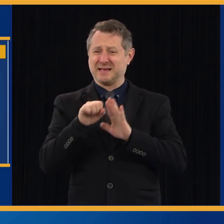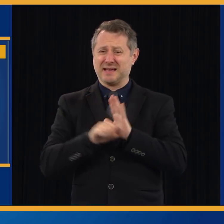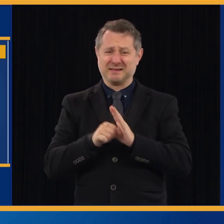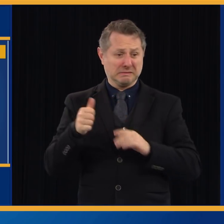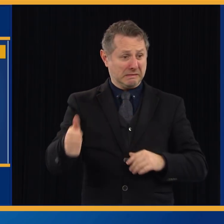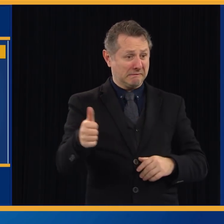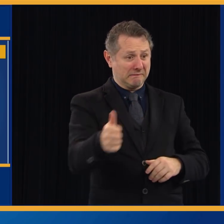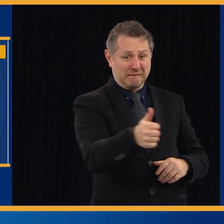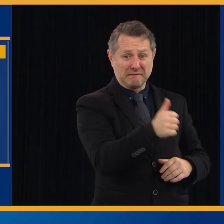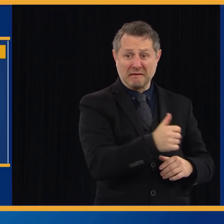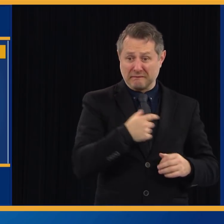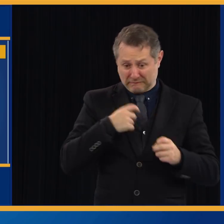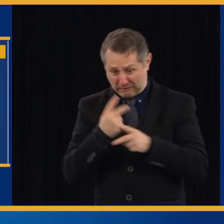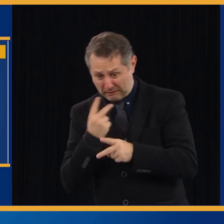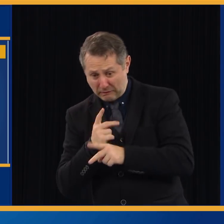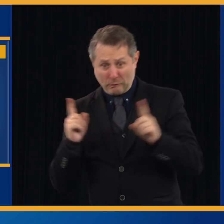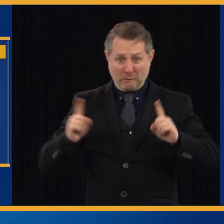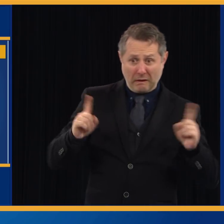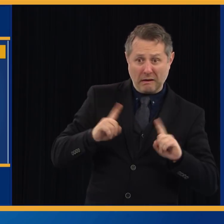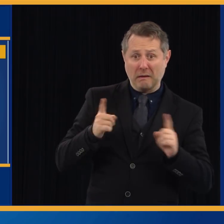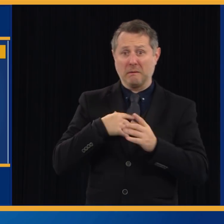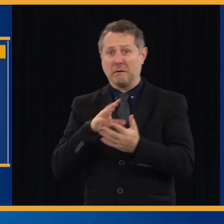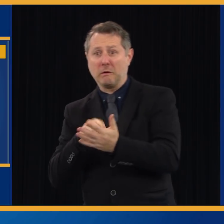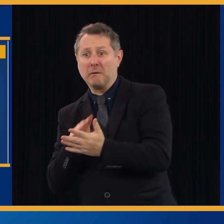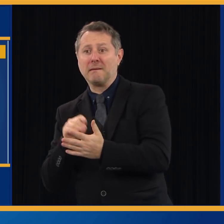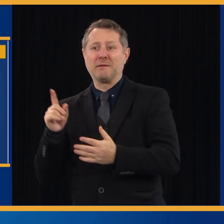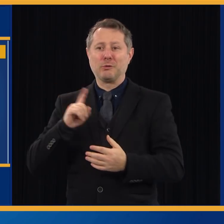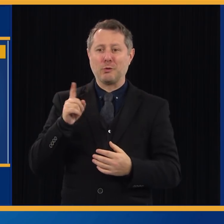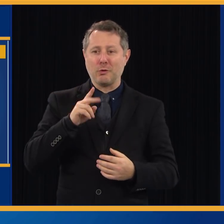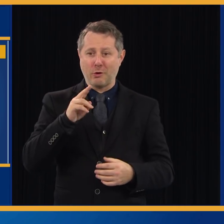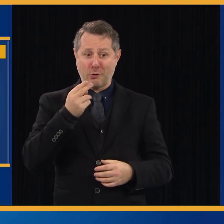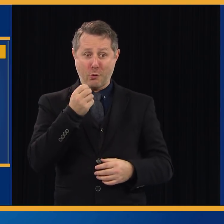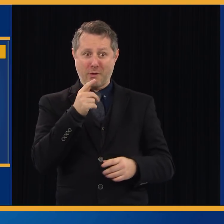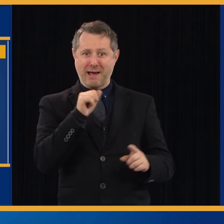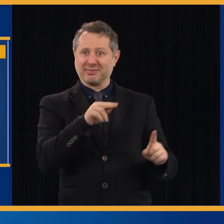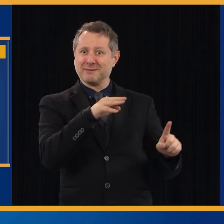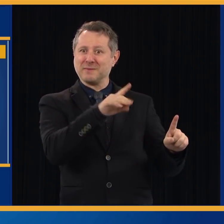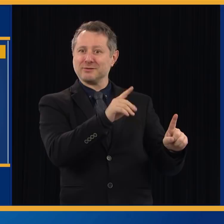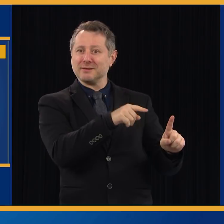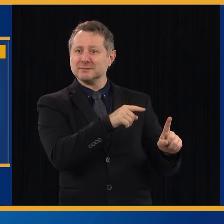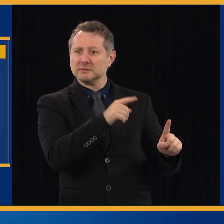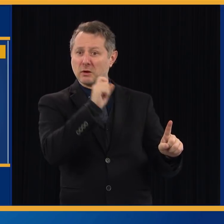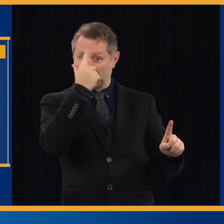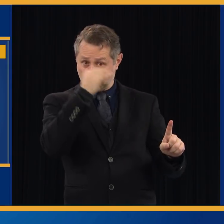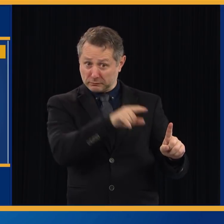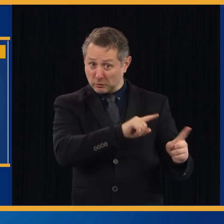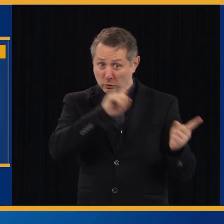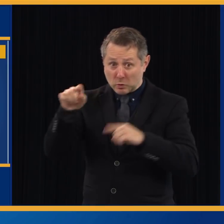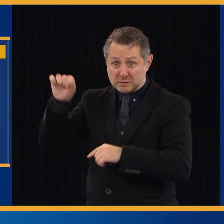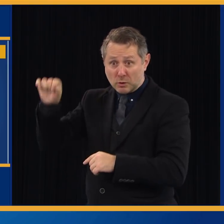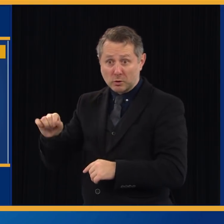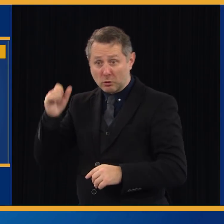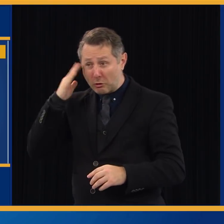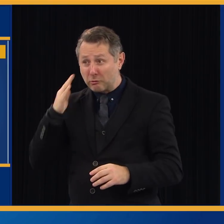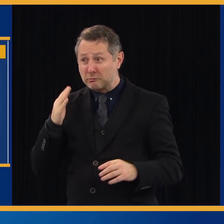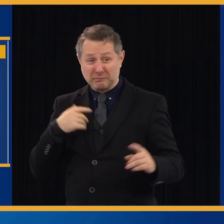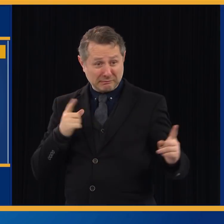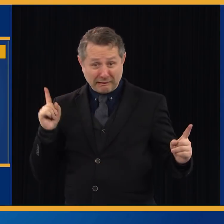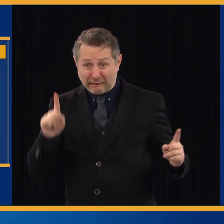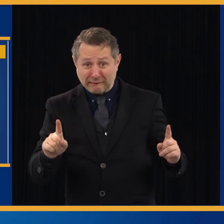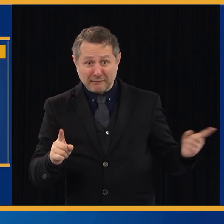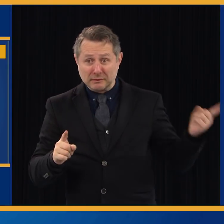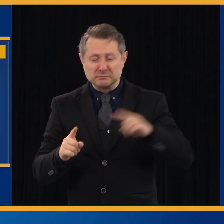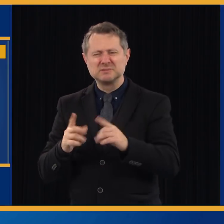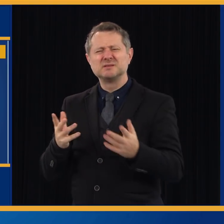go be like Governor Hogan and figure out how to buy tests in South Korea. That's where the federal government should help. And that's